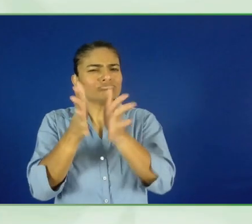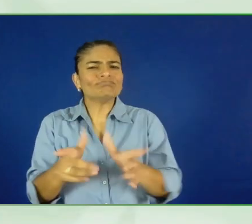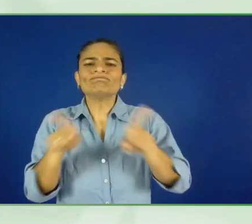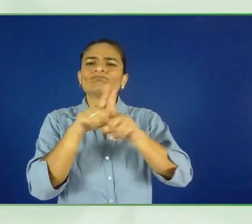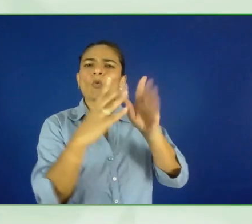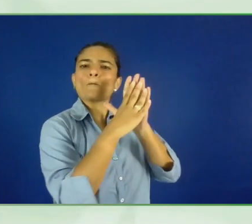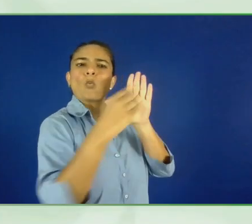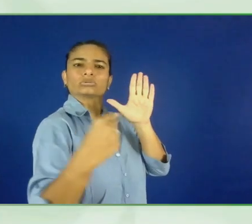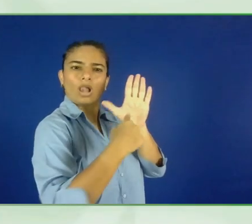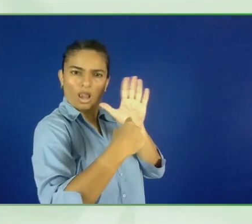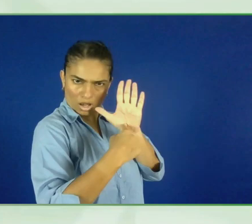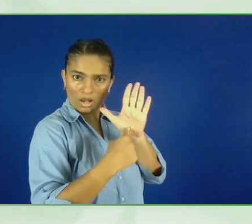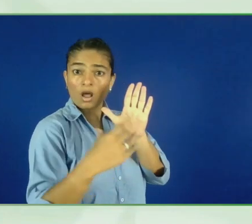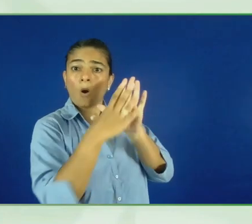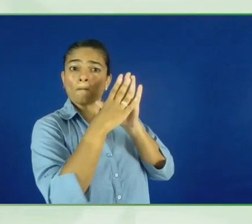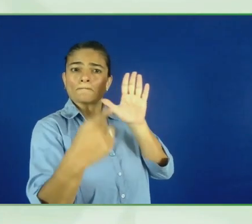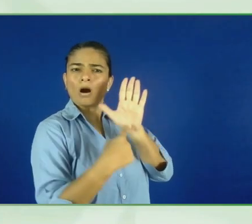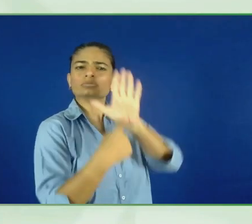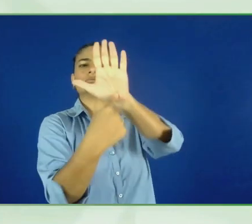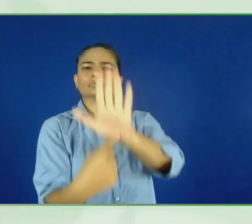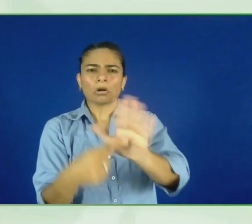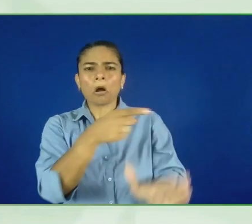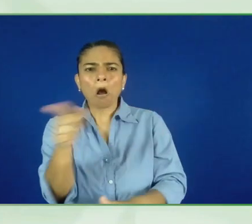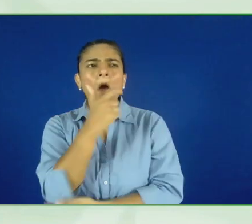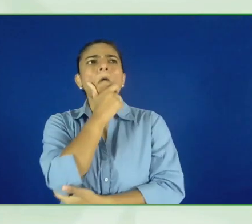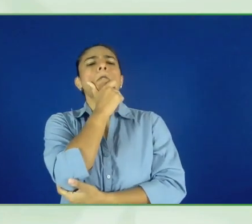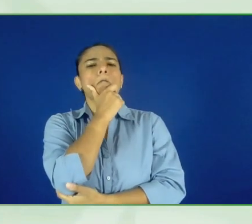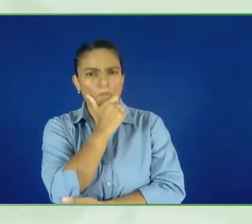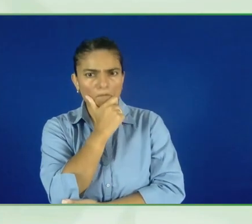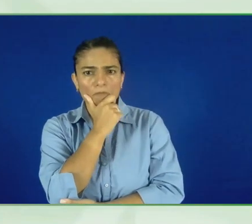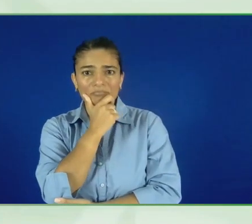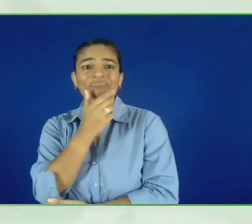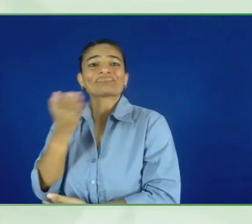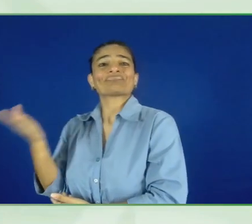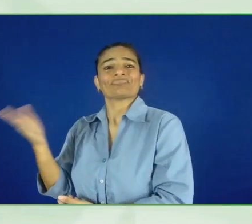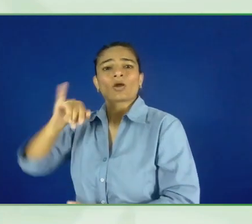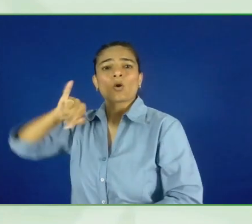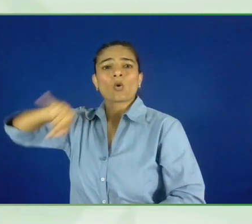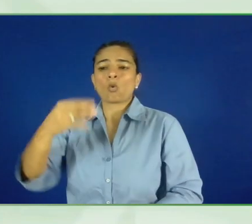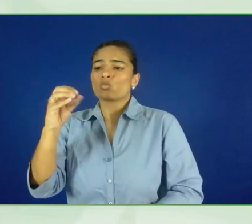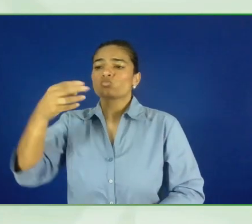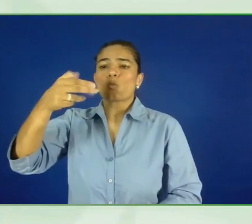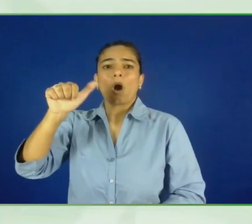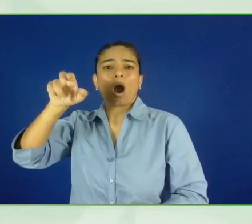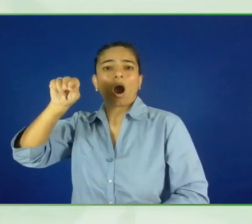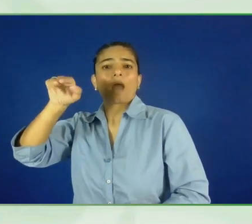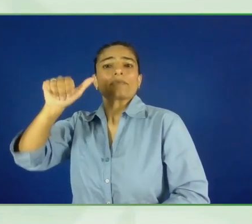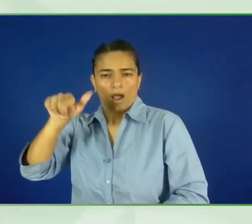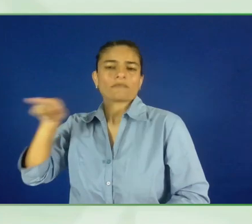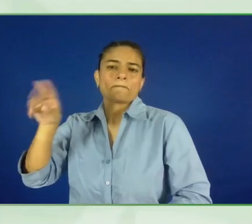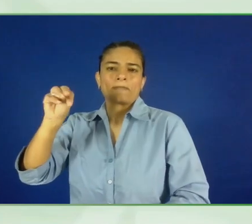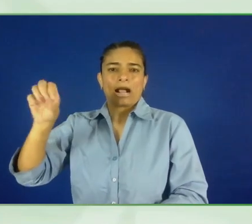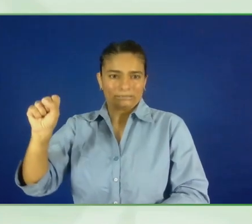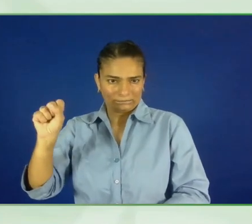Tanase, representing Microsoft, who is a close partner with us on working on our own AI. Microsoft